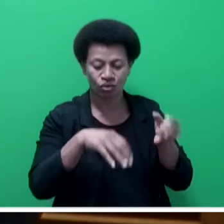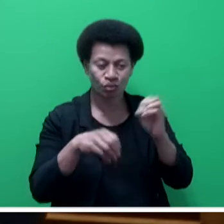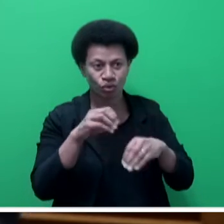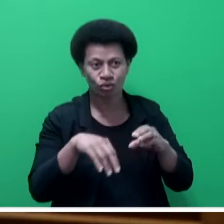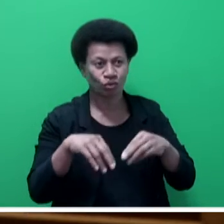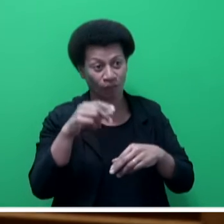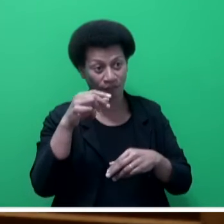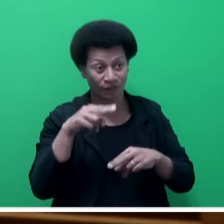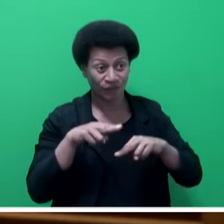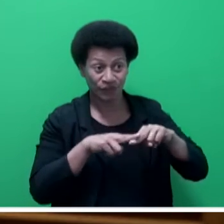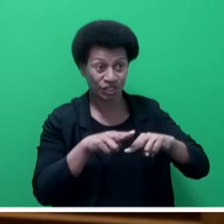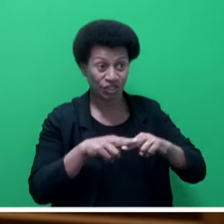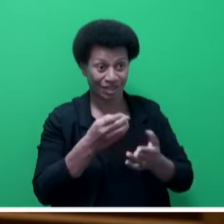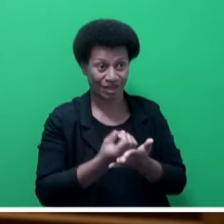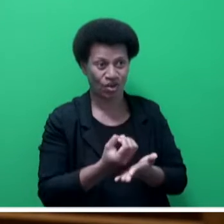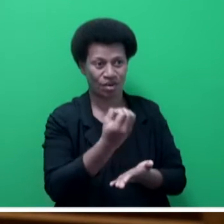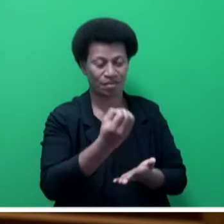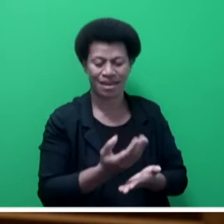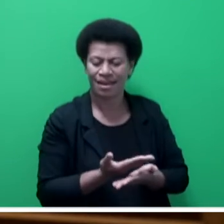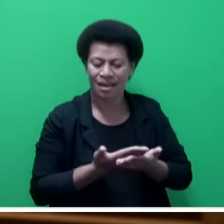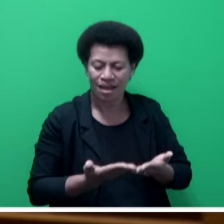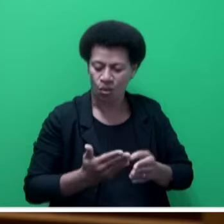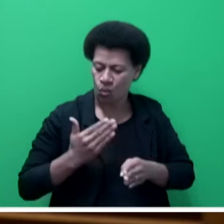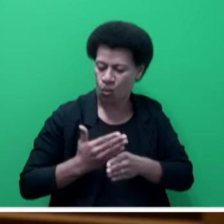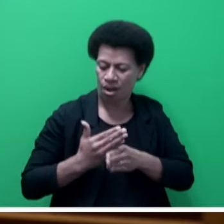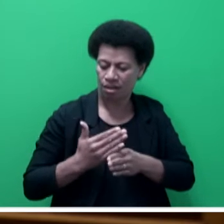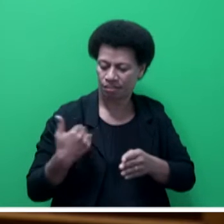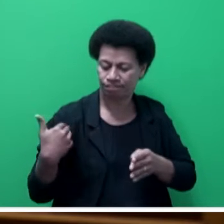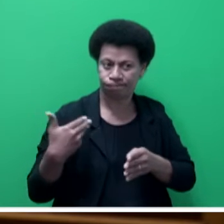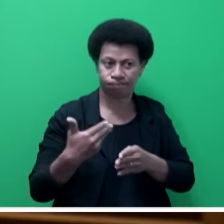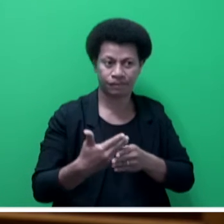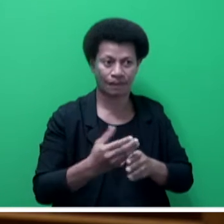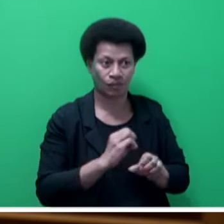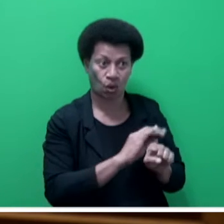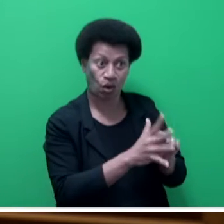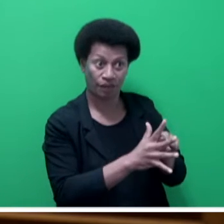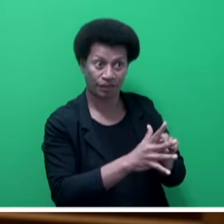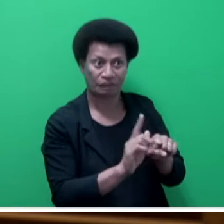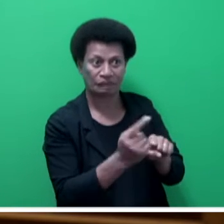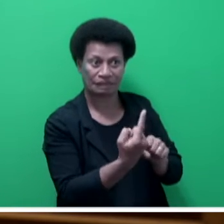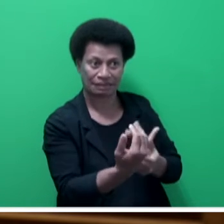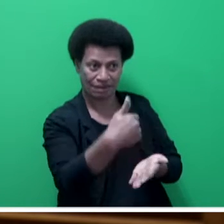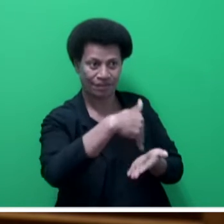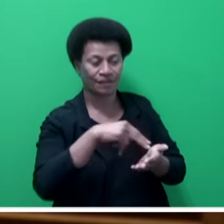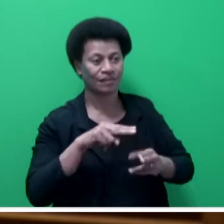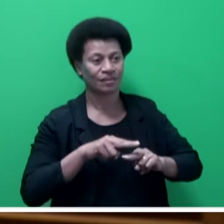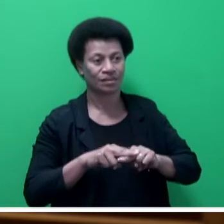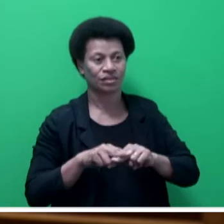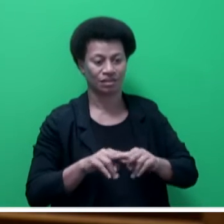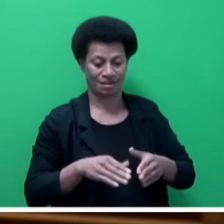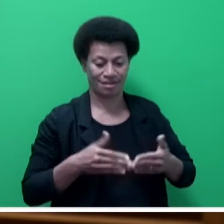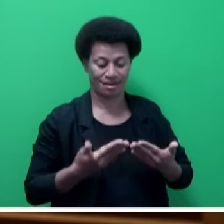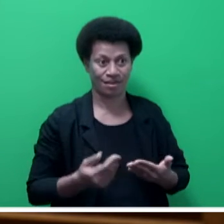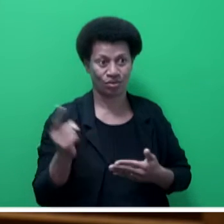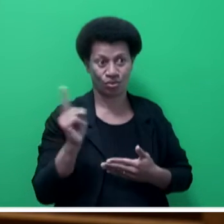how we had laid the groundwork for when the first case finally came to Fiji. Mr. Speaker, sir, we are in a position today because